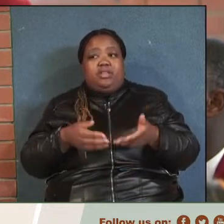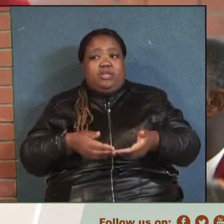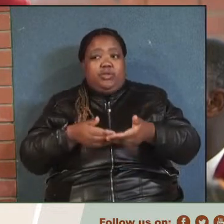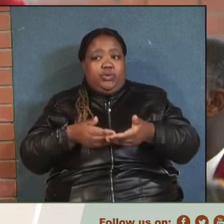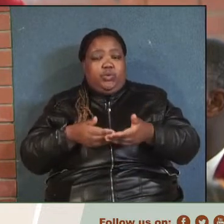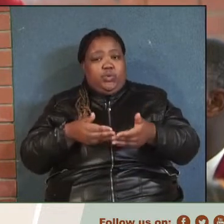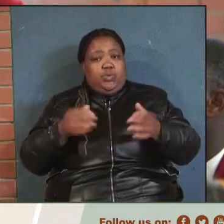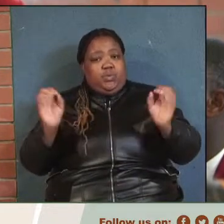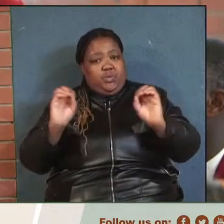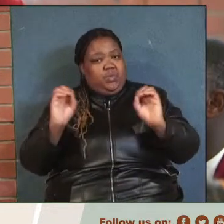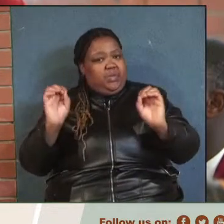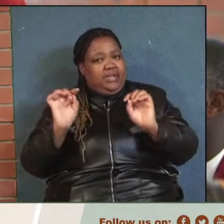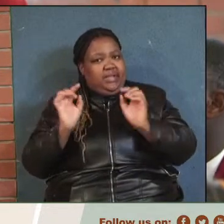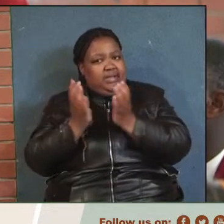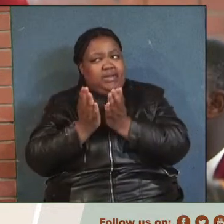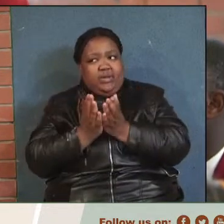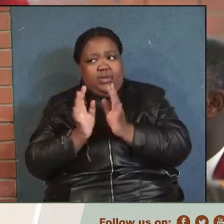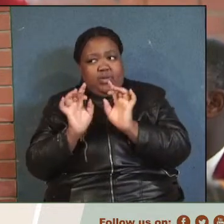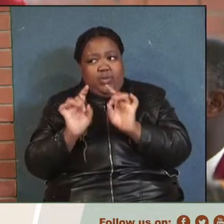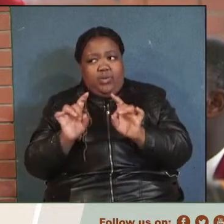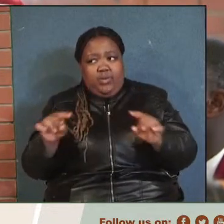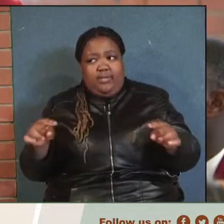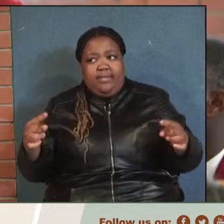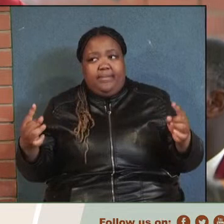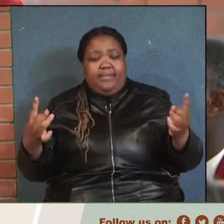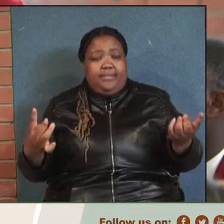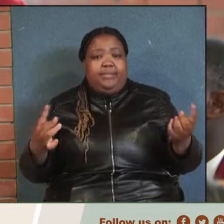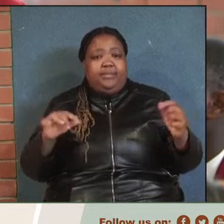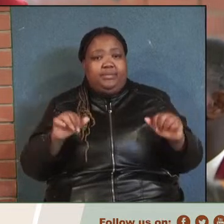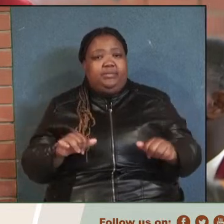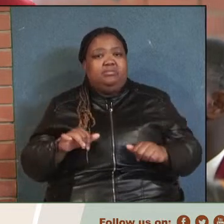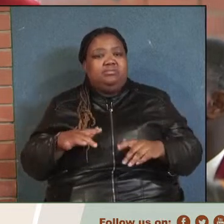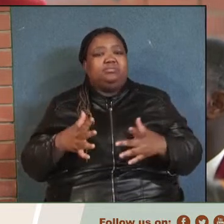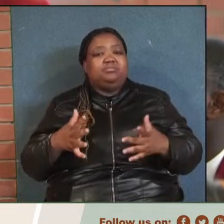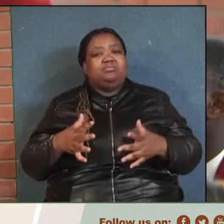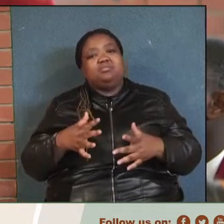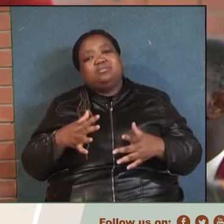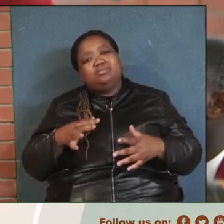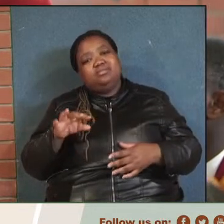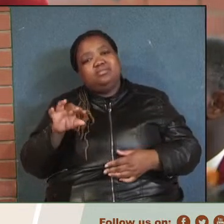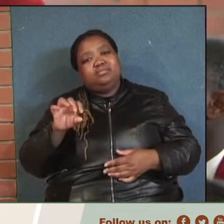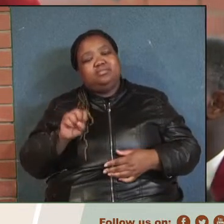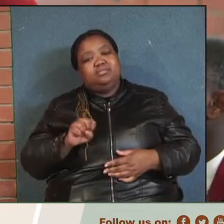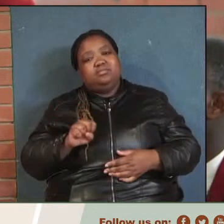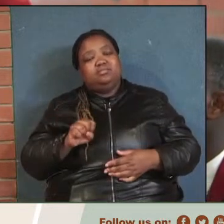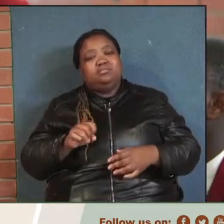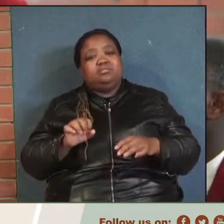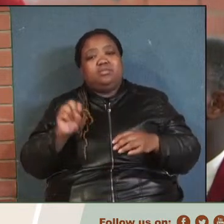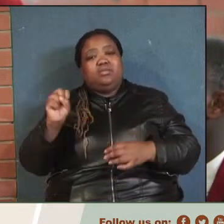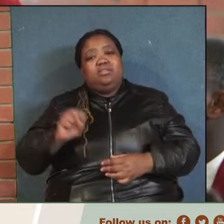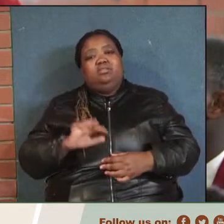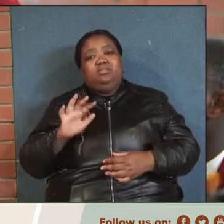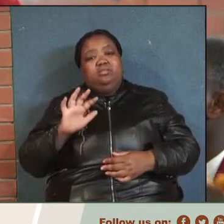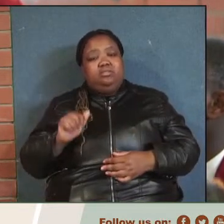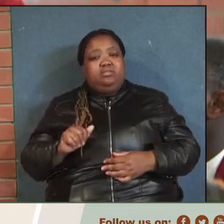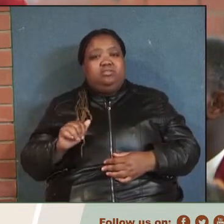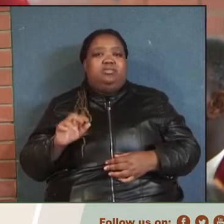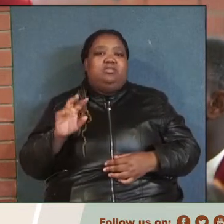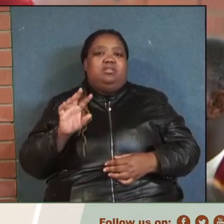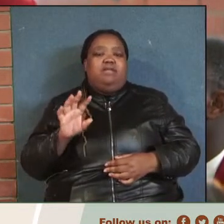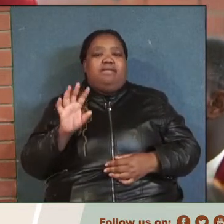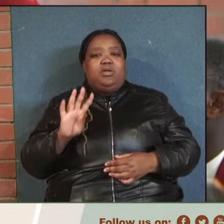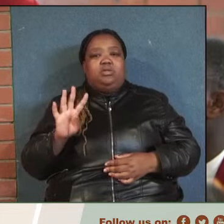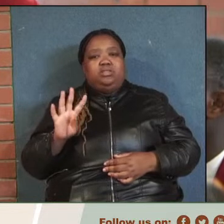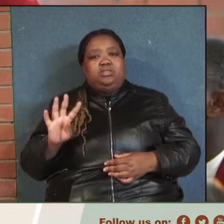undocumented. According to Statistics SA, there are currently 1,002,000 illegal immigrants, while South Africa has received